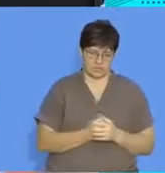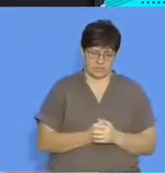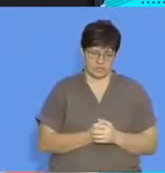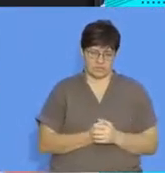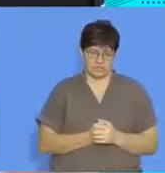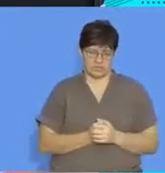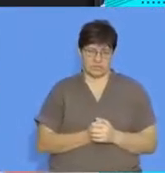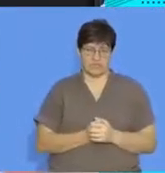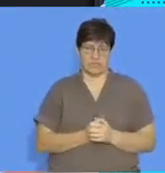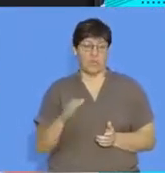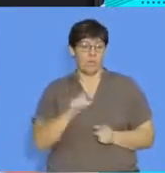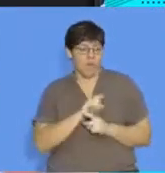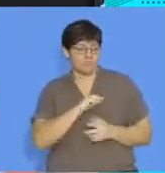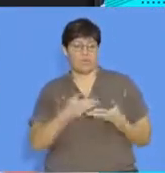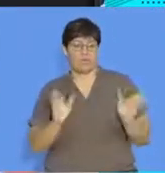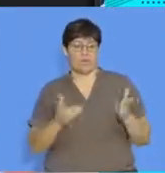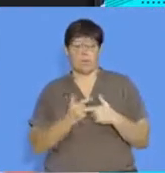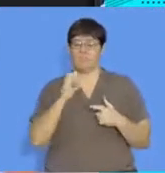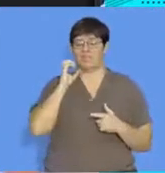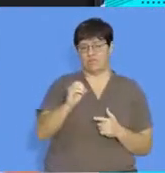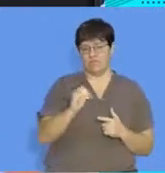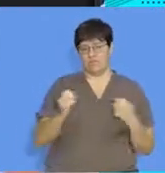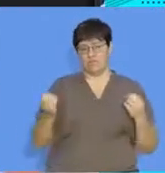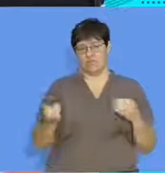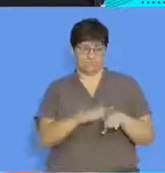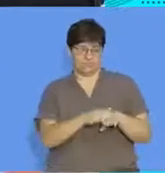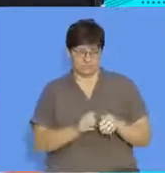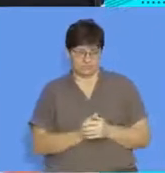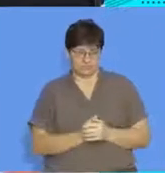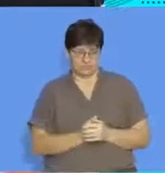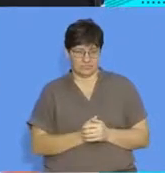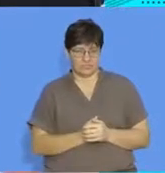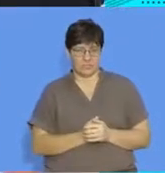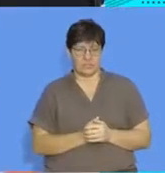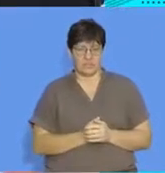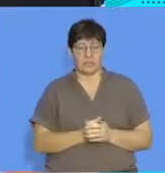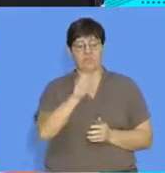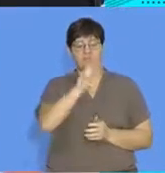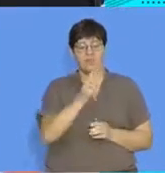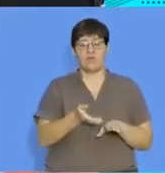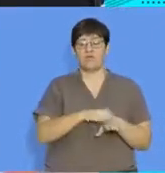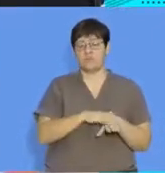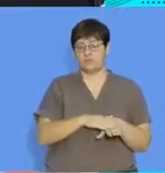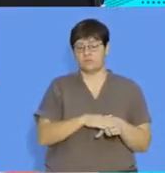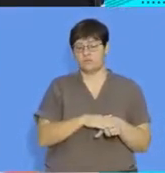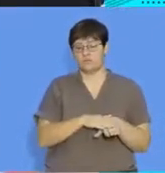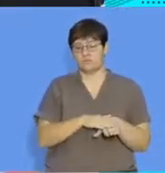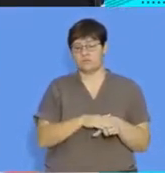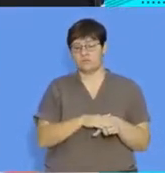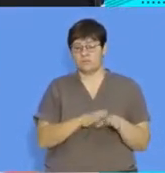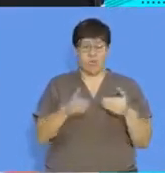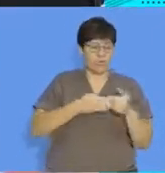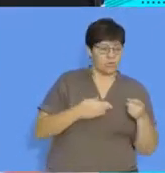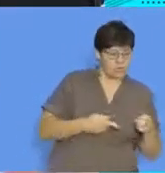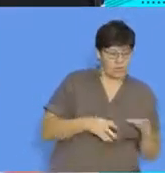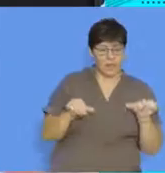while the switch is open or while there is zero current. While, the V load is actually when we close the switch